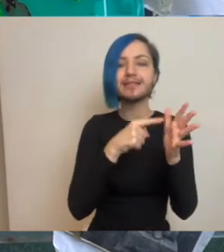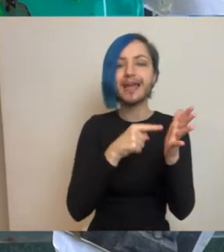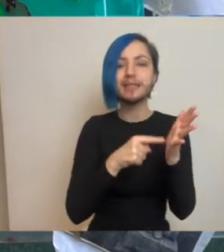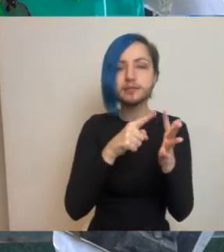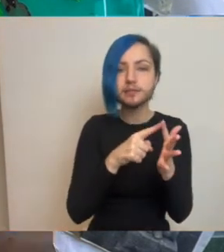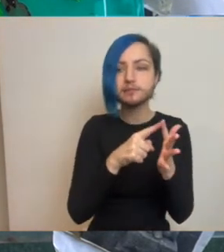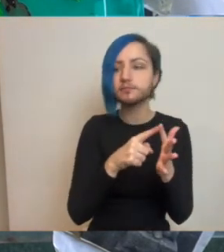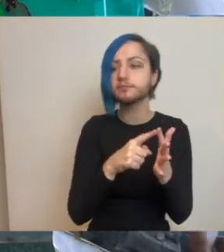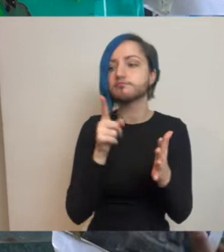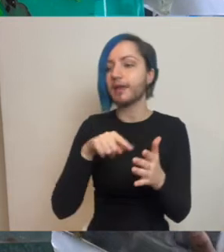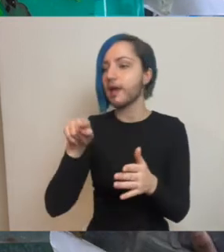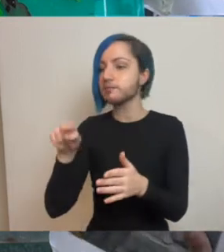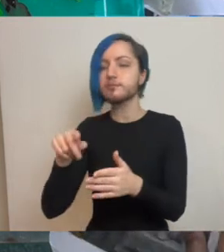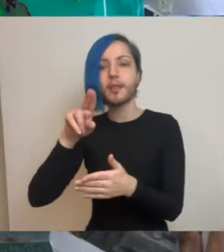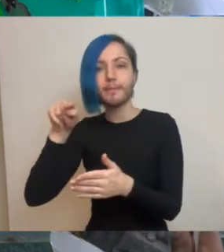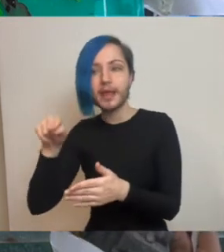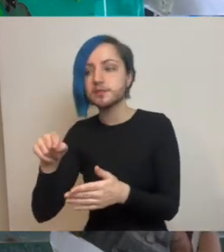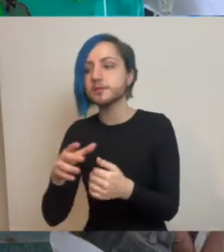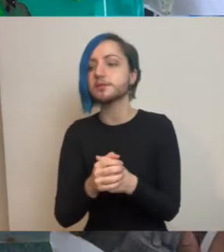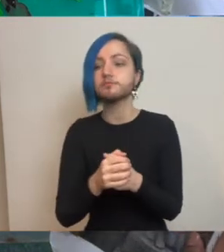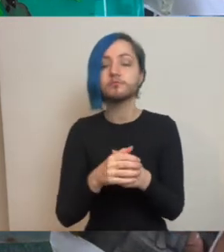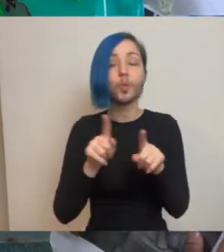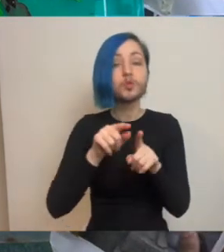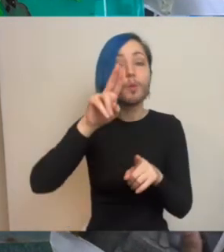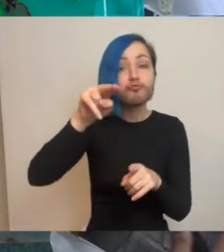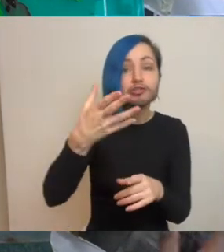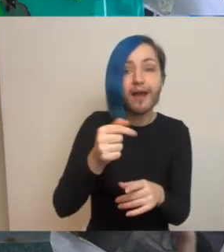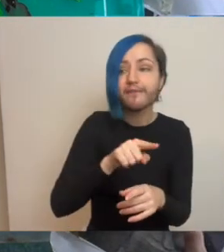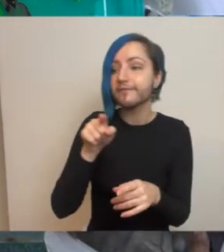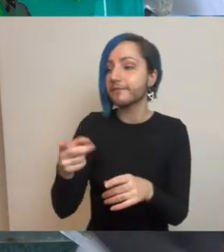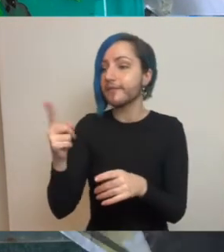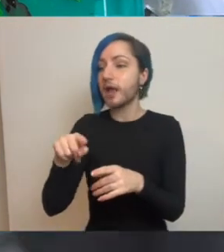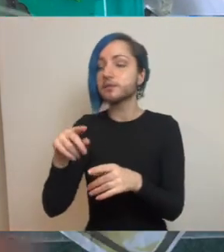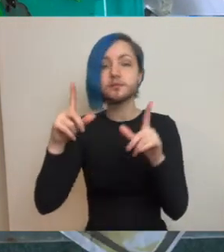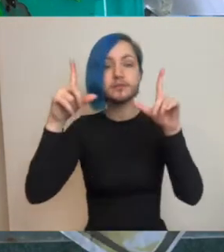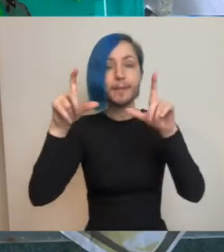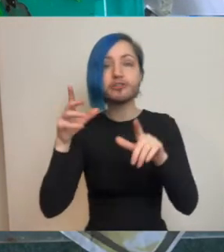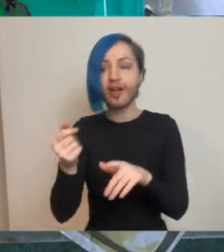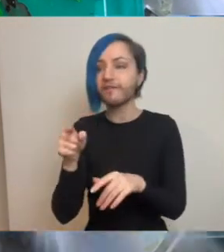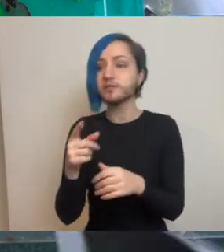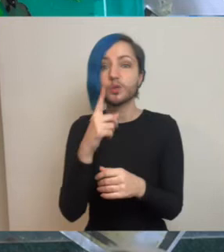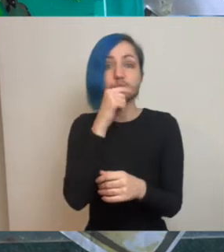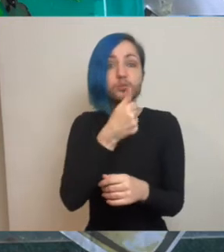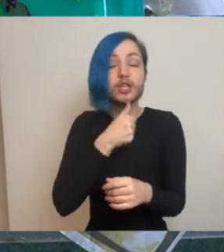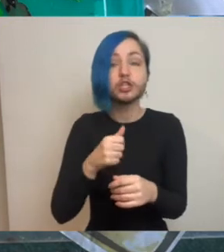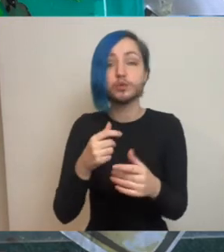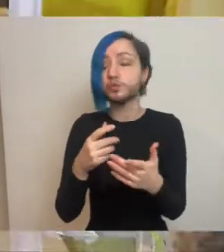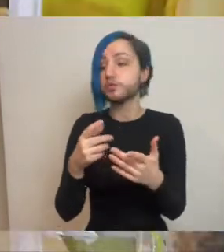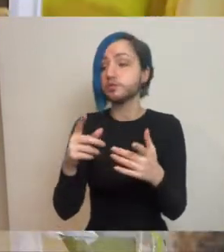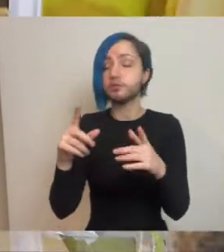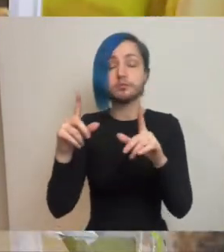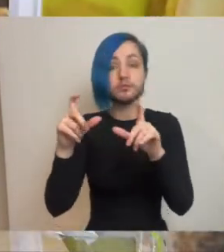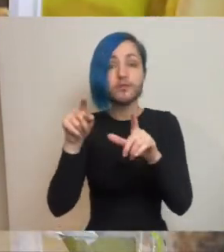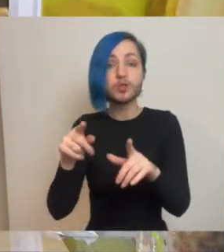Oh, and some paintbrushes and some source images. So, you know, if you want to use a source image, as a figurative painter myself, I